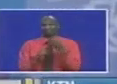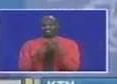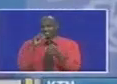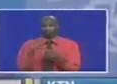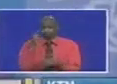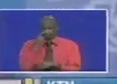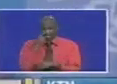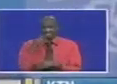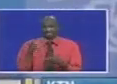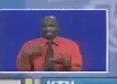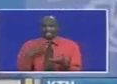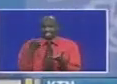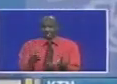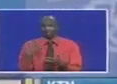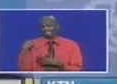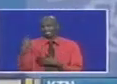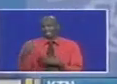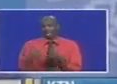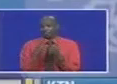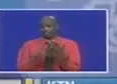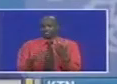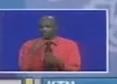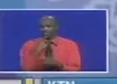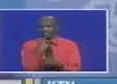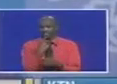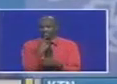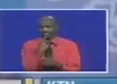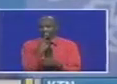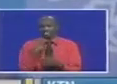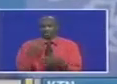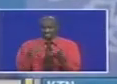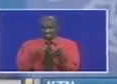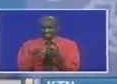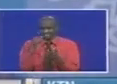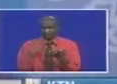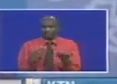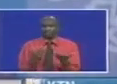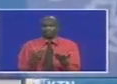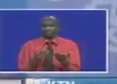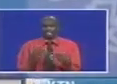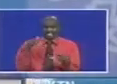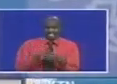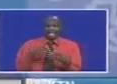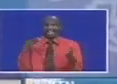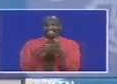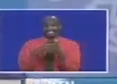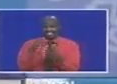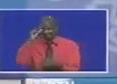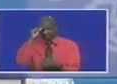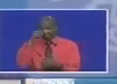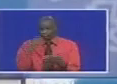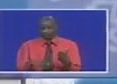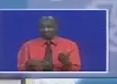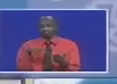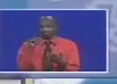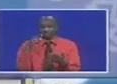Sudan. Yet, in the face of recent events in Turkana, criticism has been pouring in against the government, with claims that it